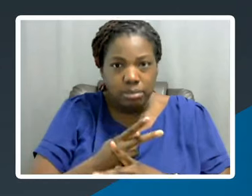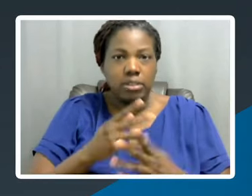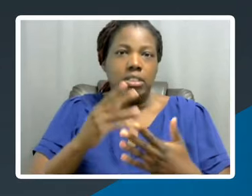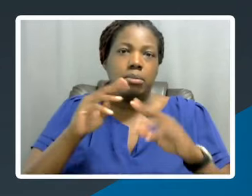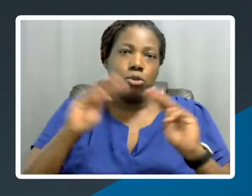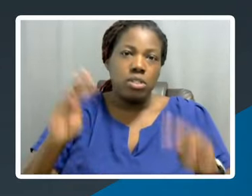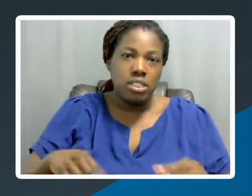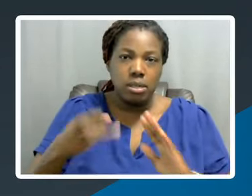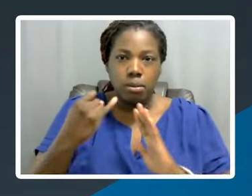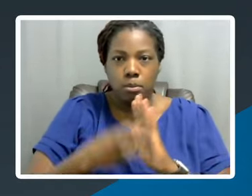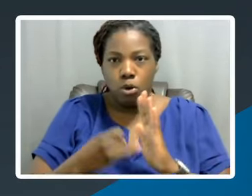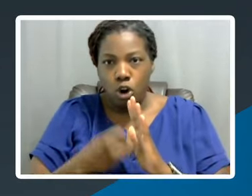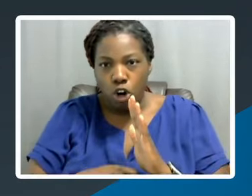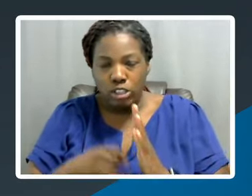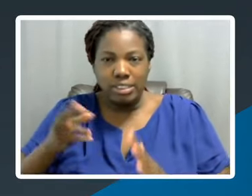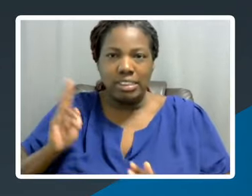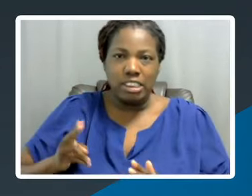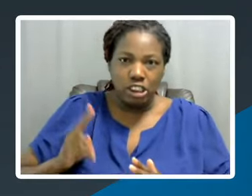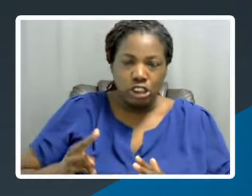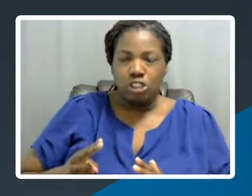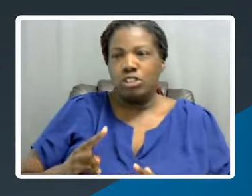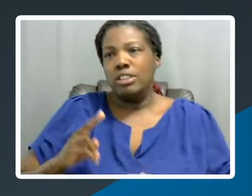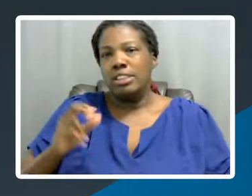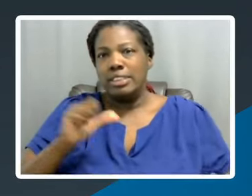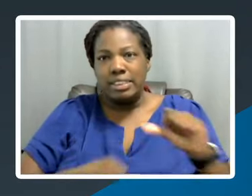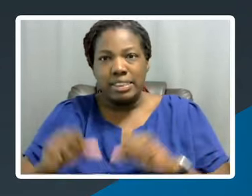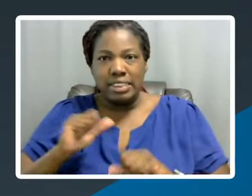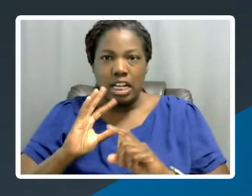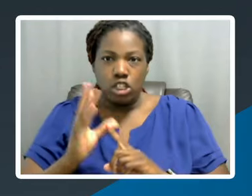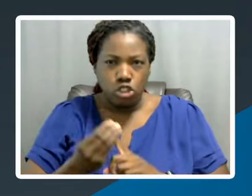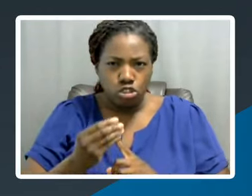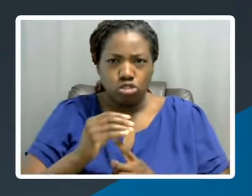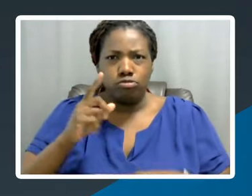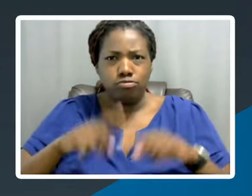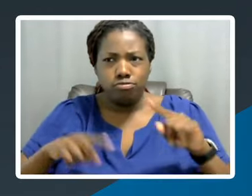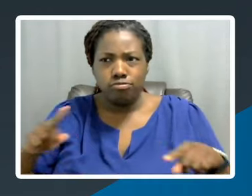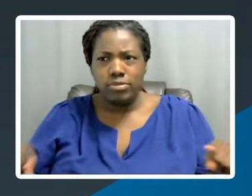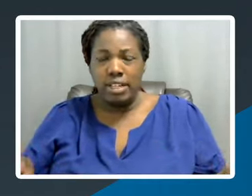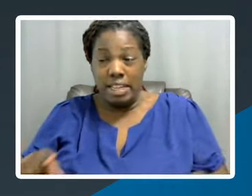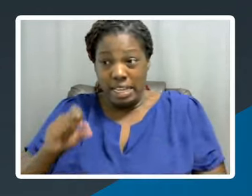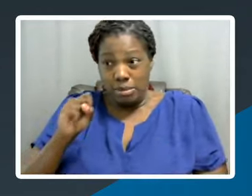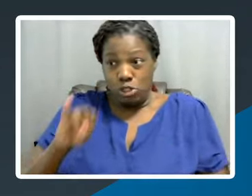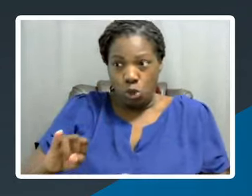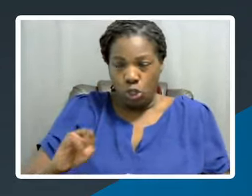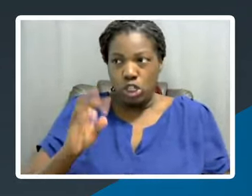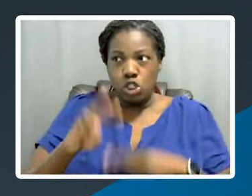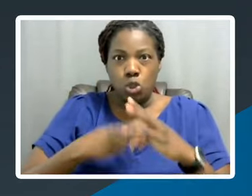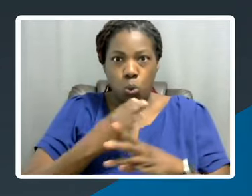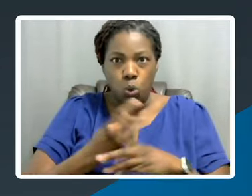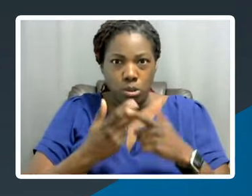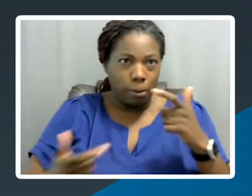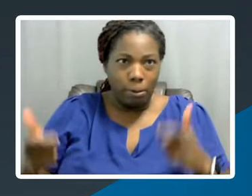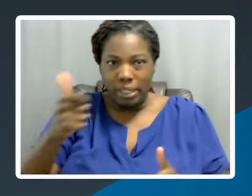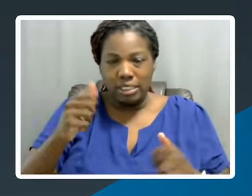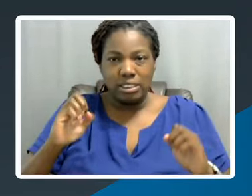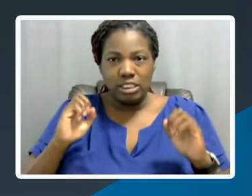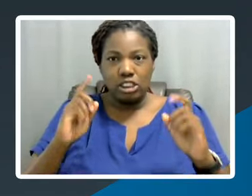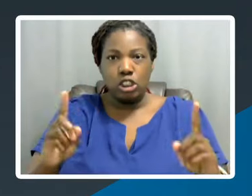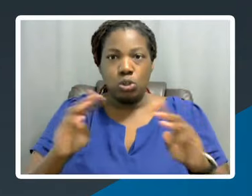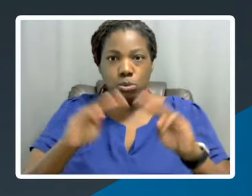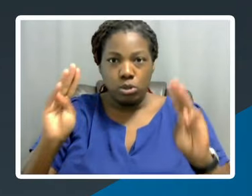cultural museums. But I don't know if you know that the Smithsonian is the world's largest education museum